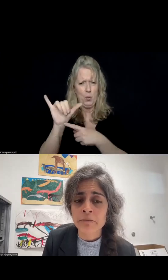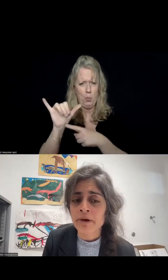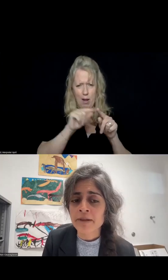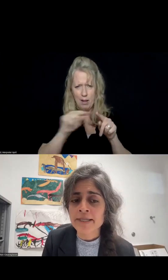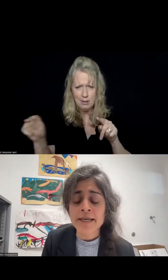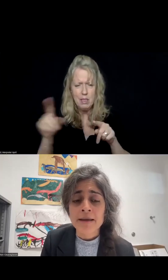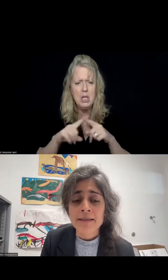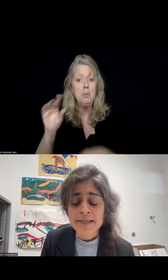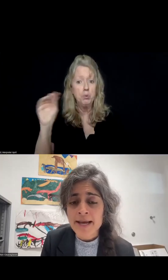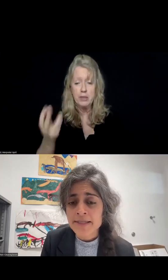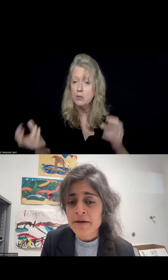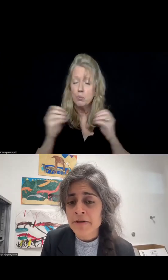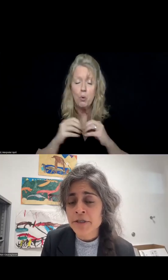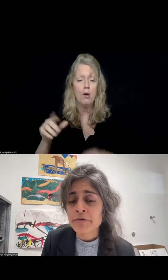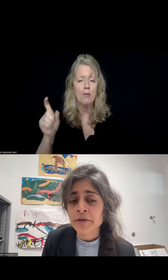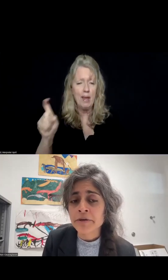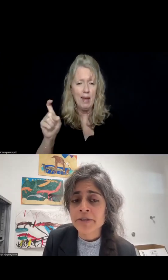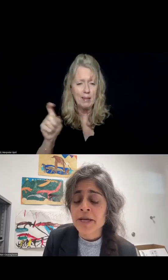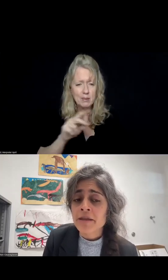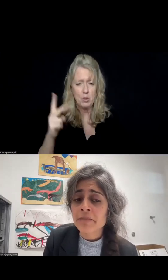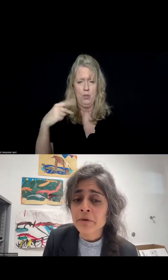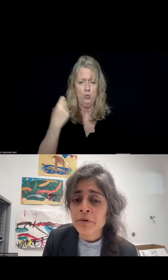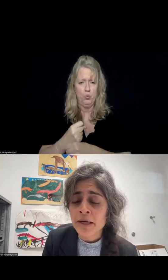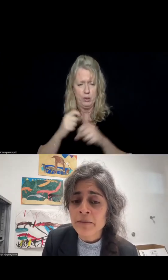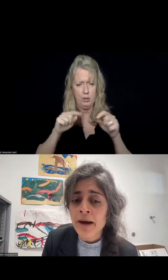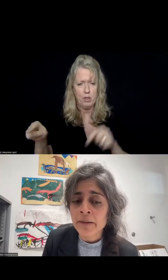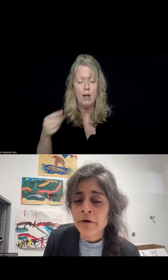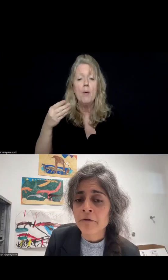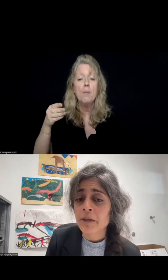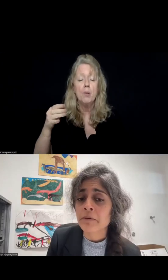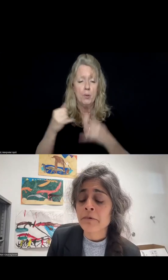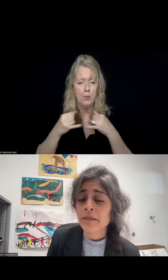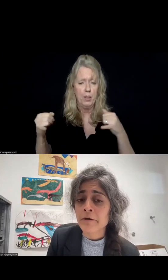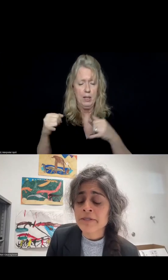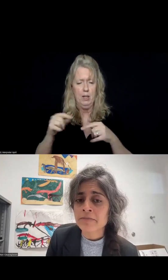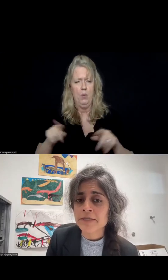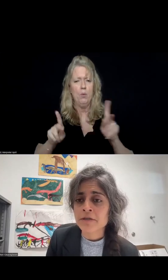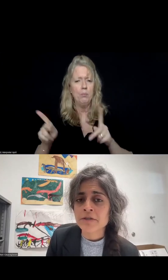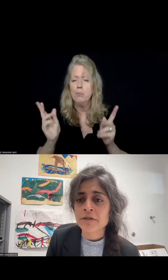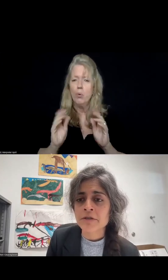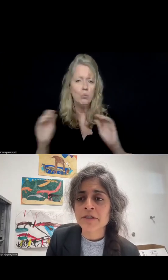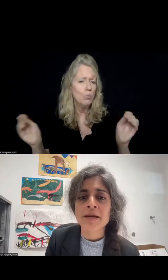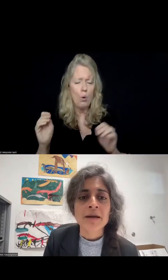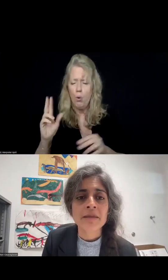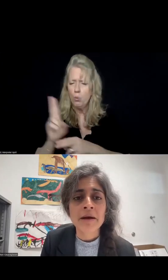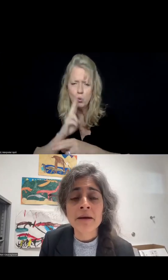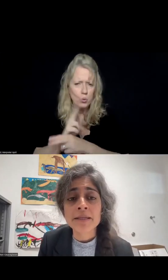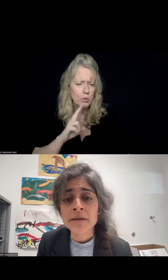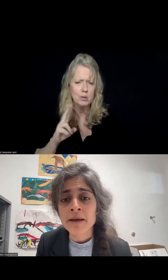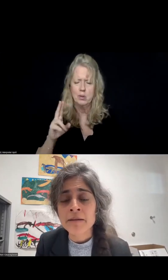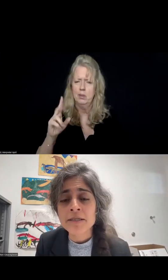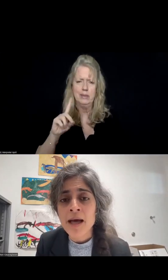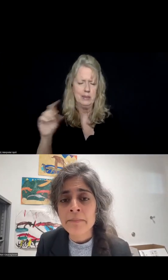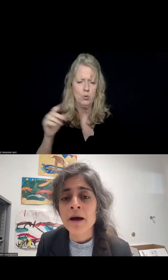percentage or prevalence. The x-axis are the 2 years. The blue line on the bottom are for people with no substance use disorders. The